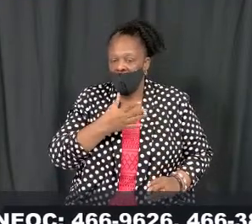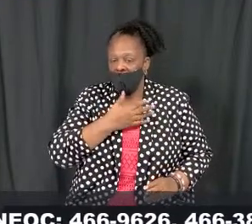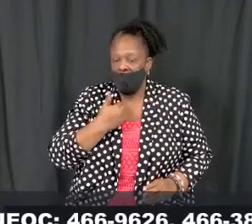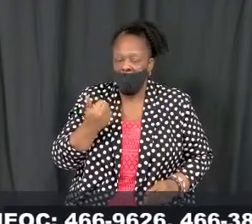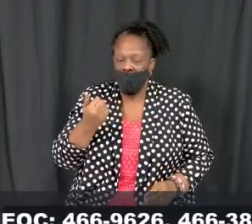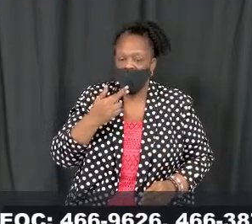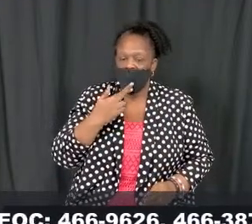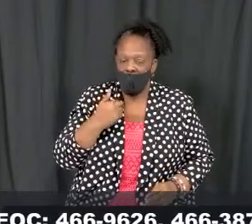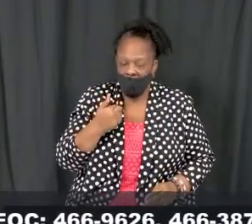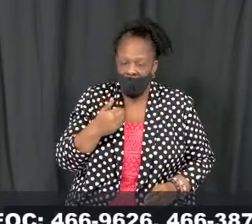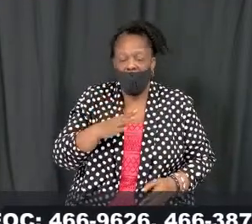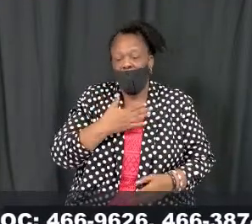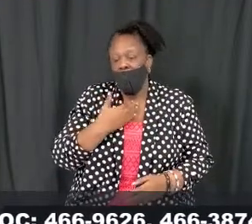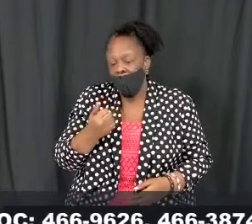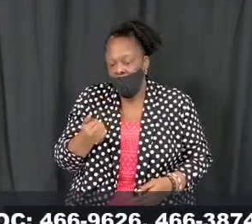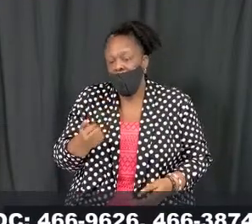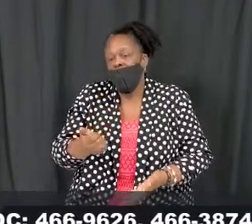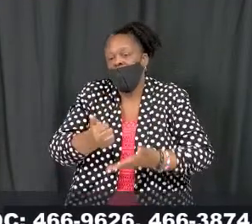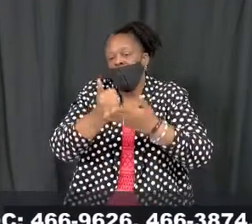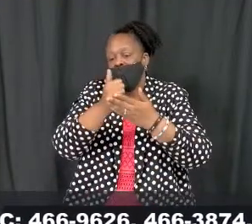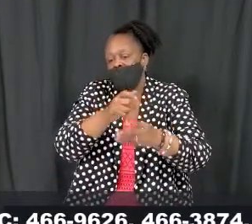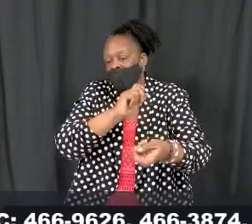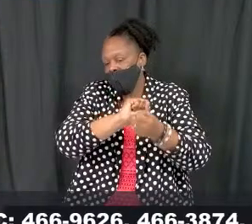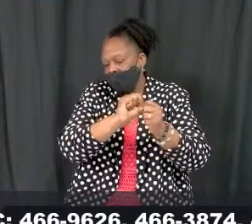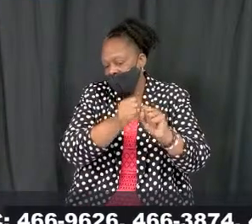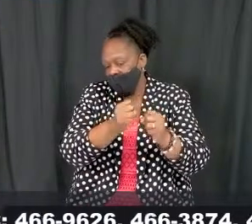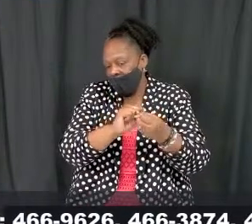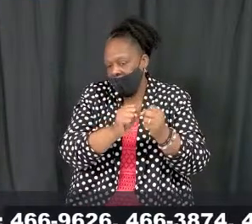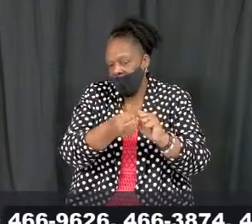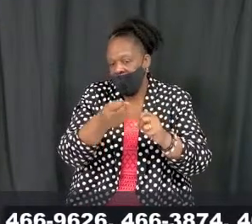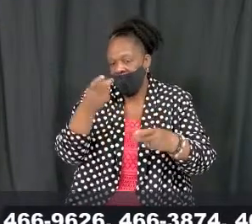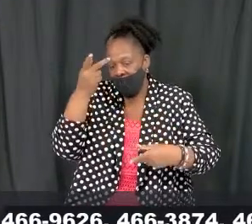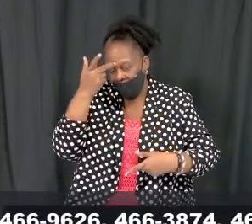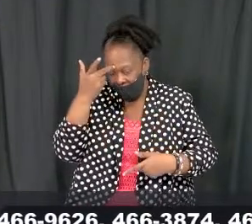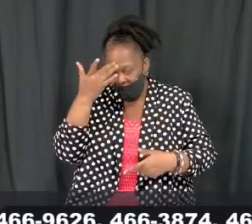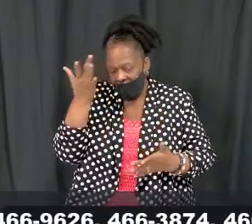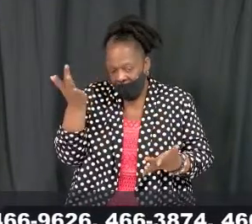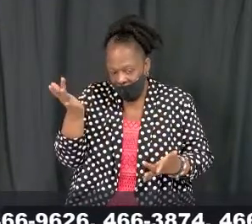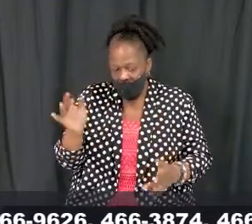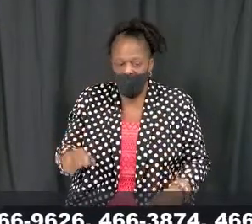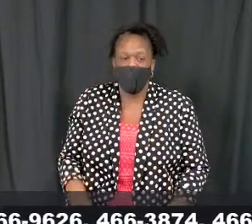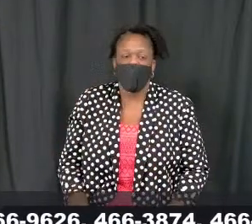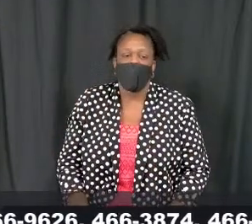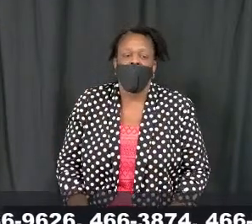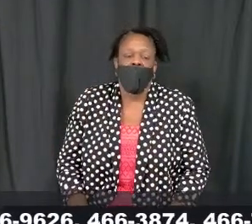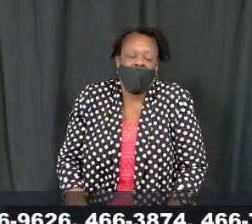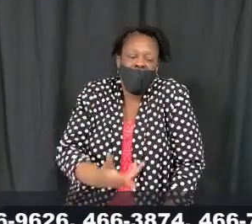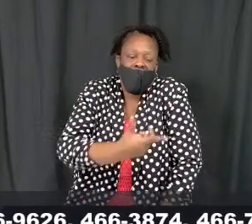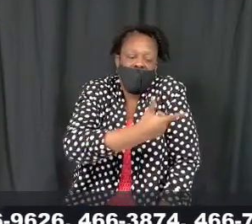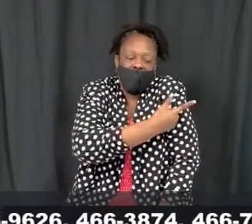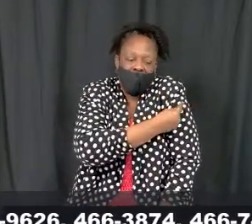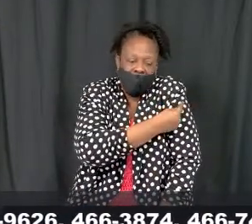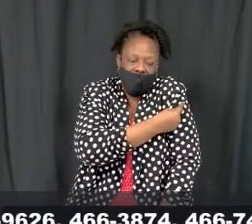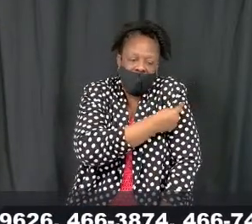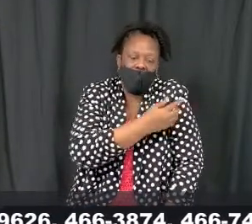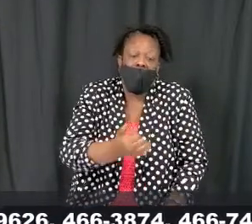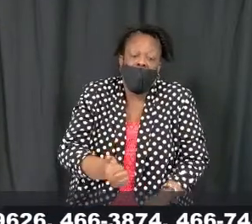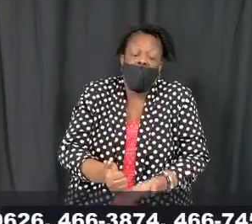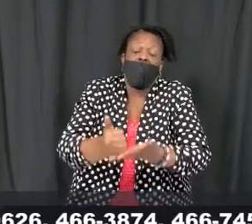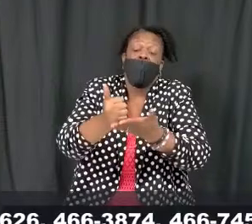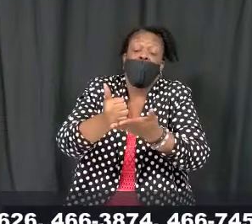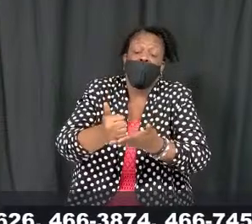off infection. The vaccine helps to augment the immune system in that it helps you to